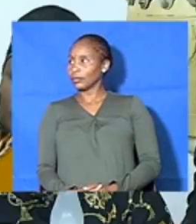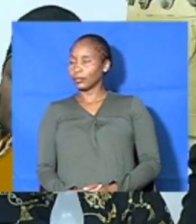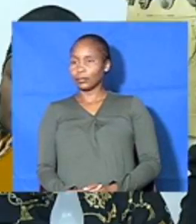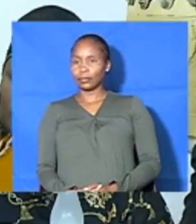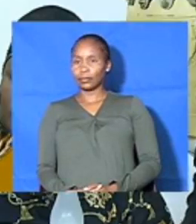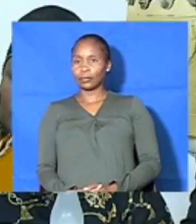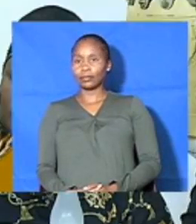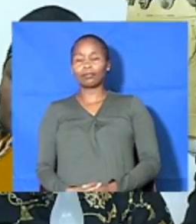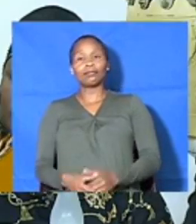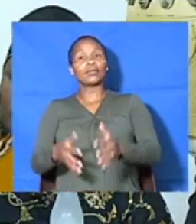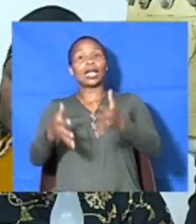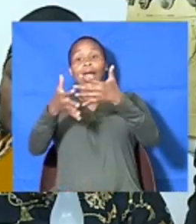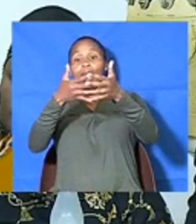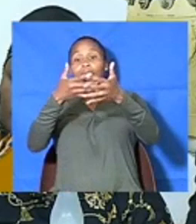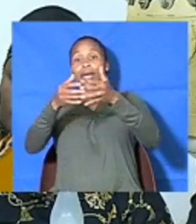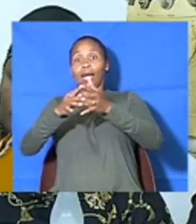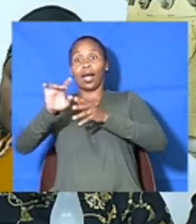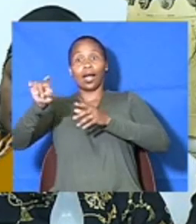people.